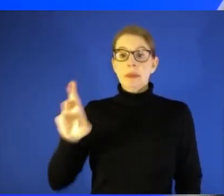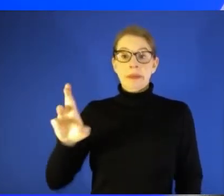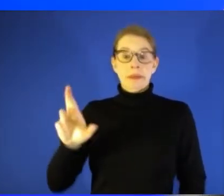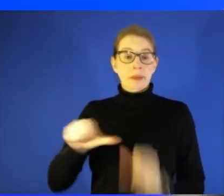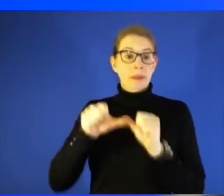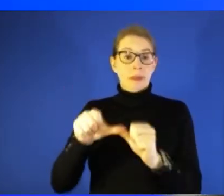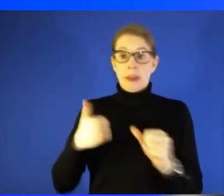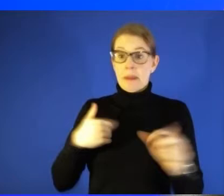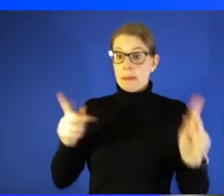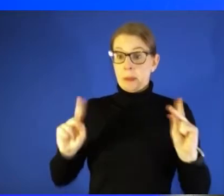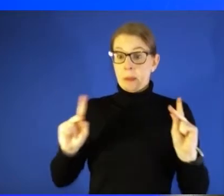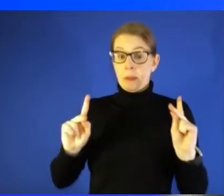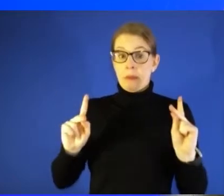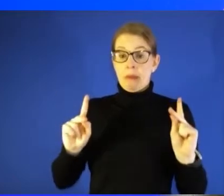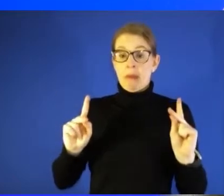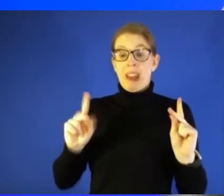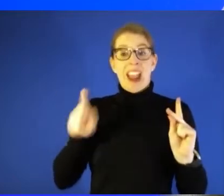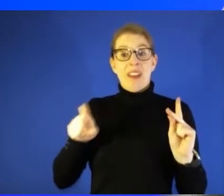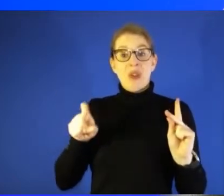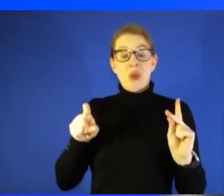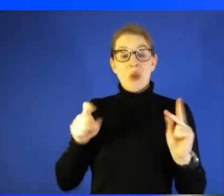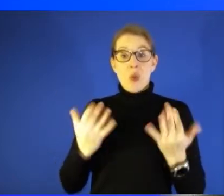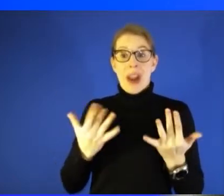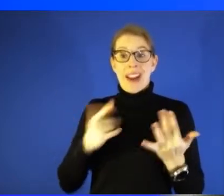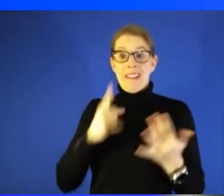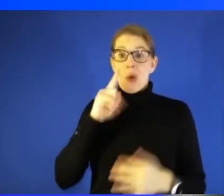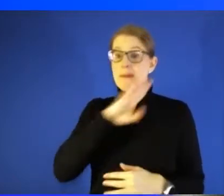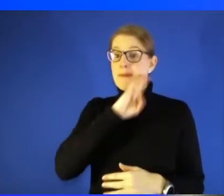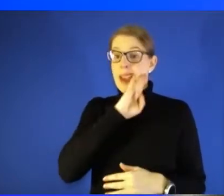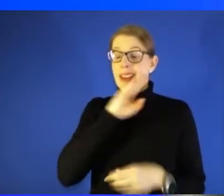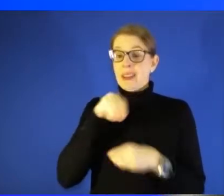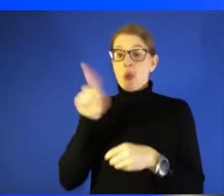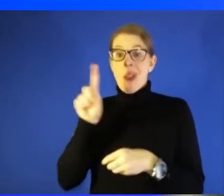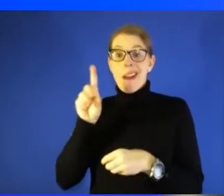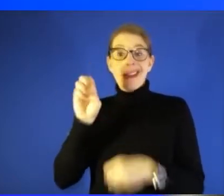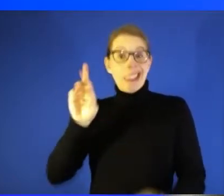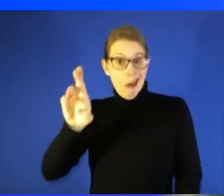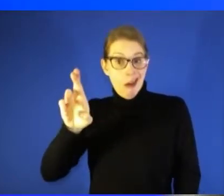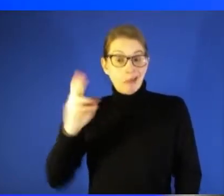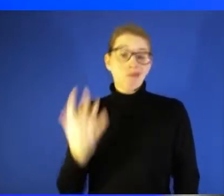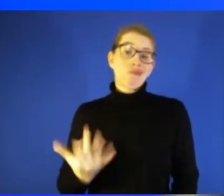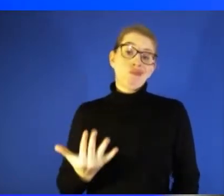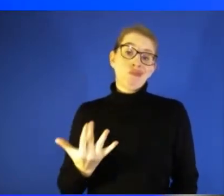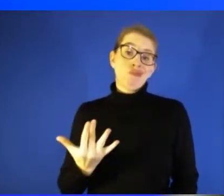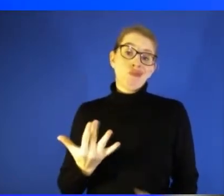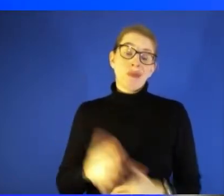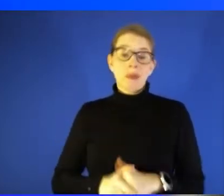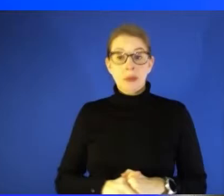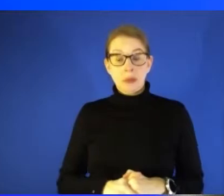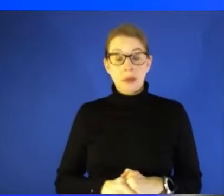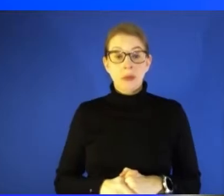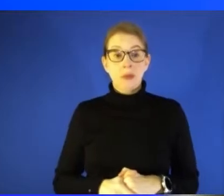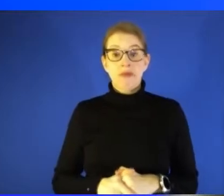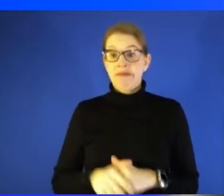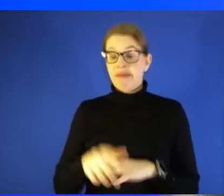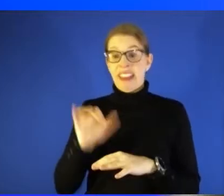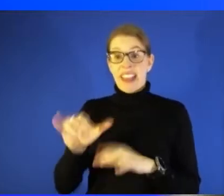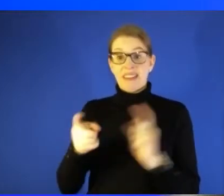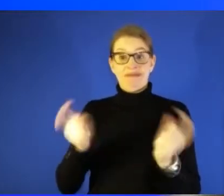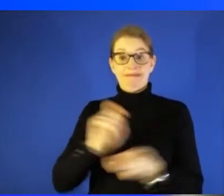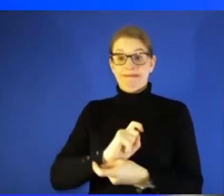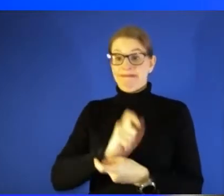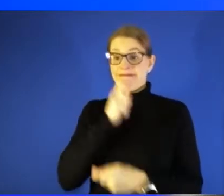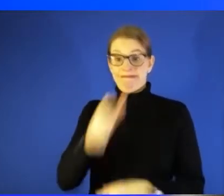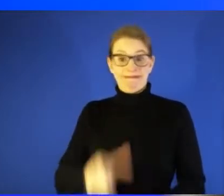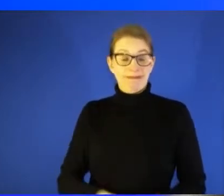folks who have to remain waiting for beds in the ER. So that really has not slowed down any, and probably